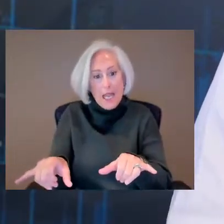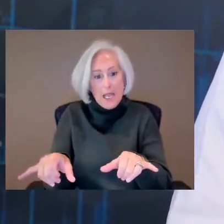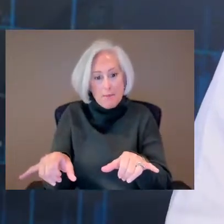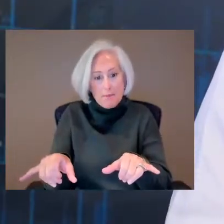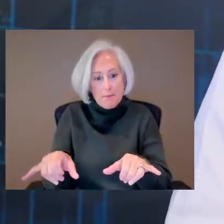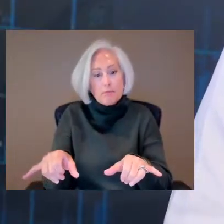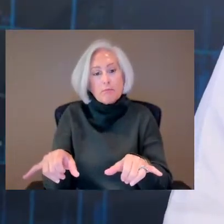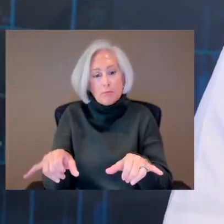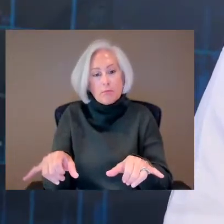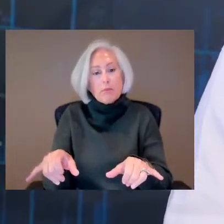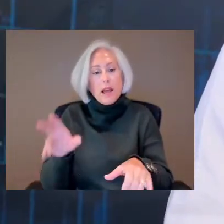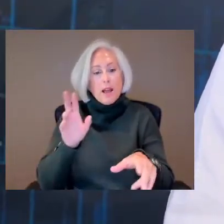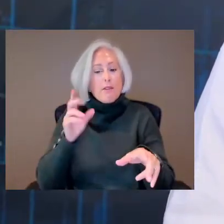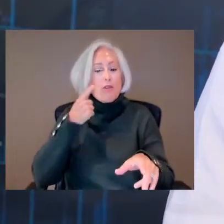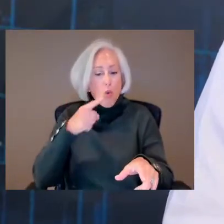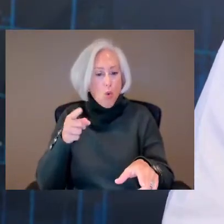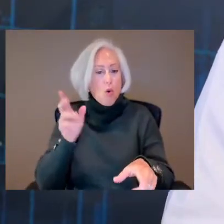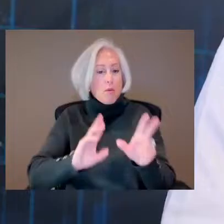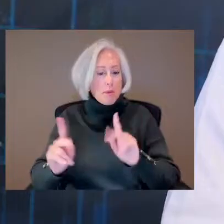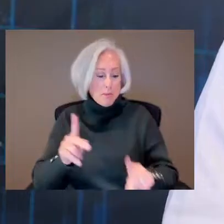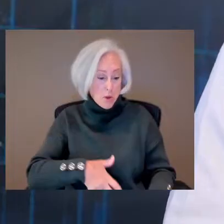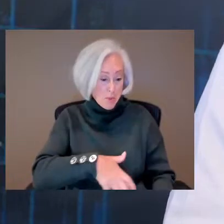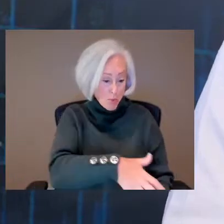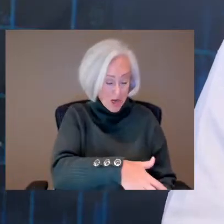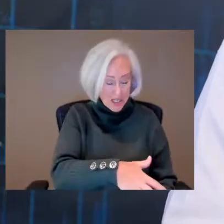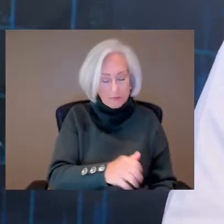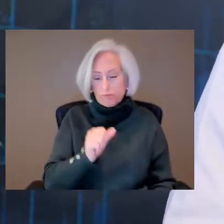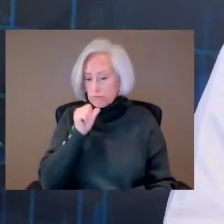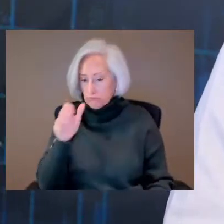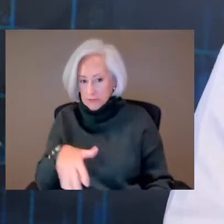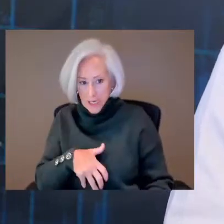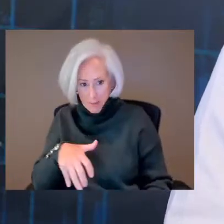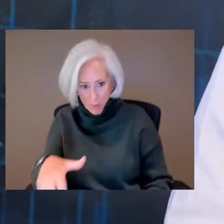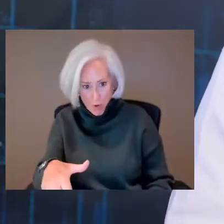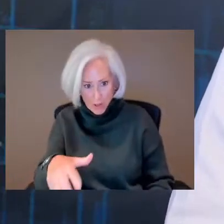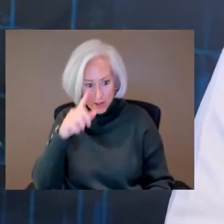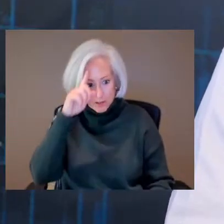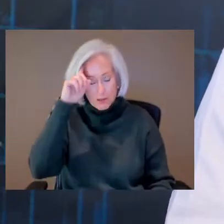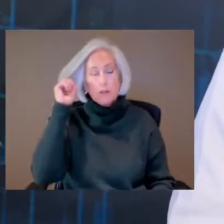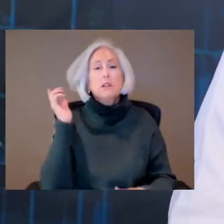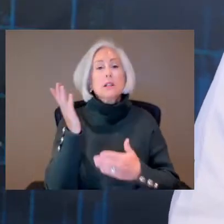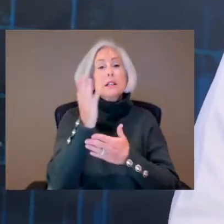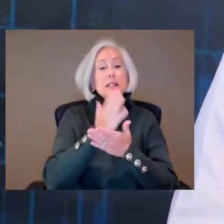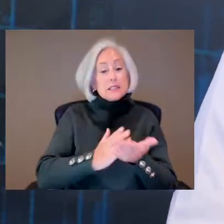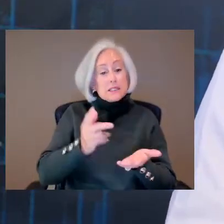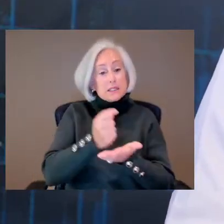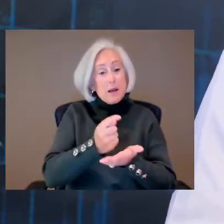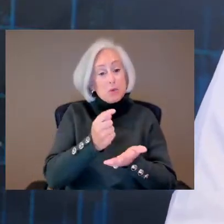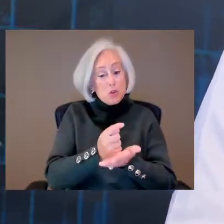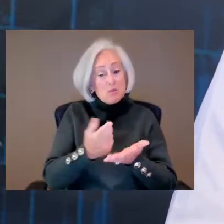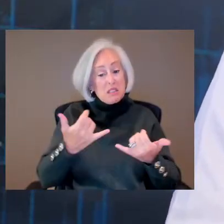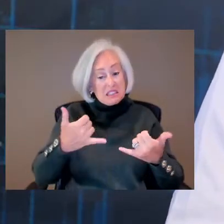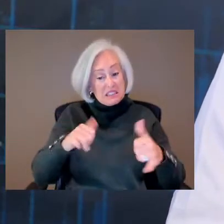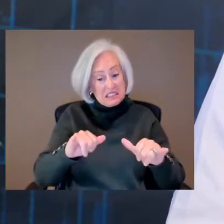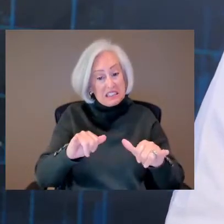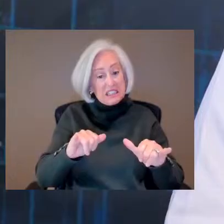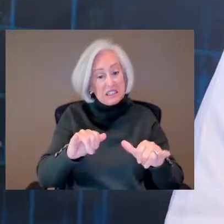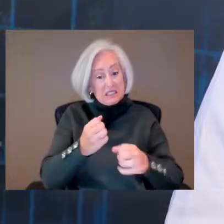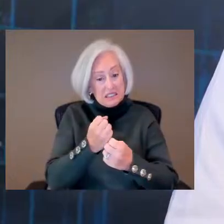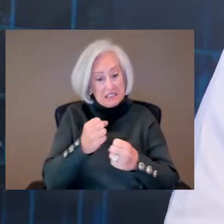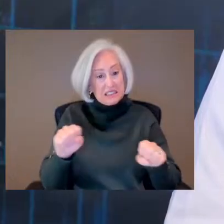pregnant. However, there are certain treatments that have been proven to be safe with pregnancy, and then certain treatments that we want to